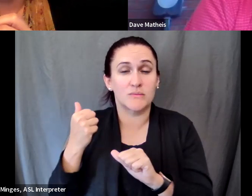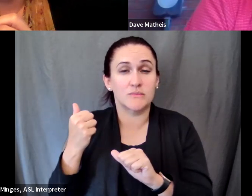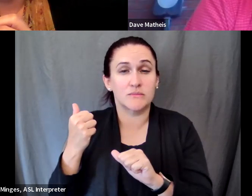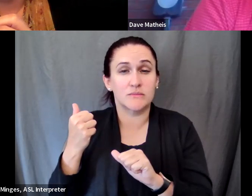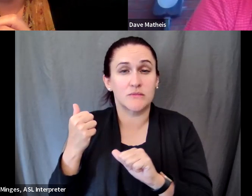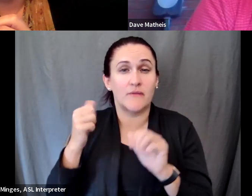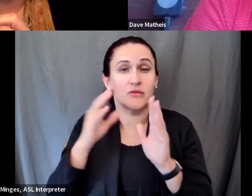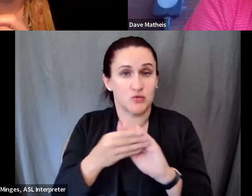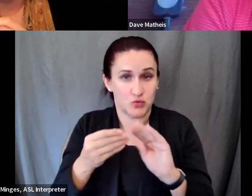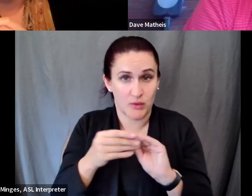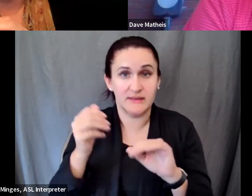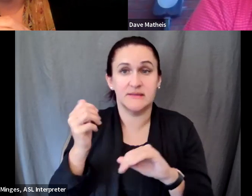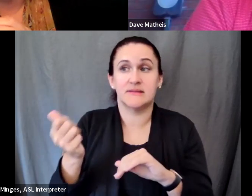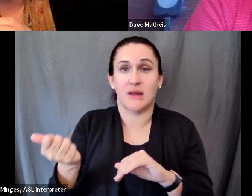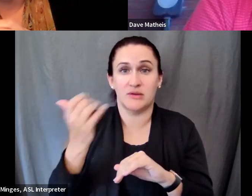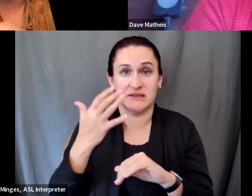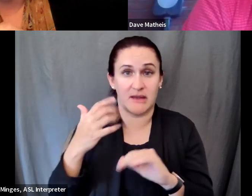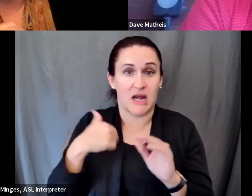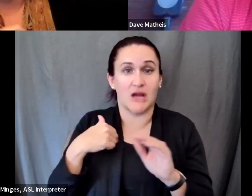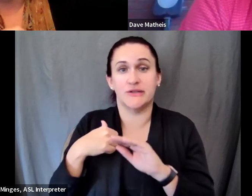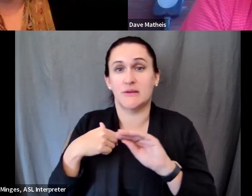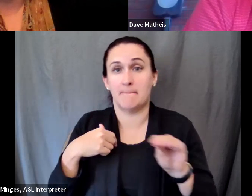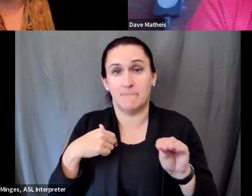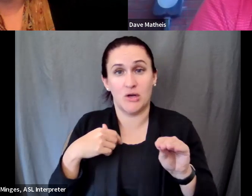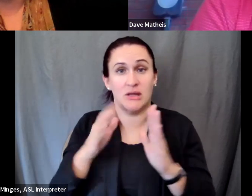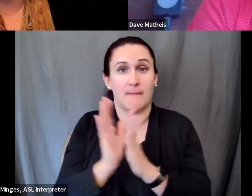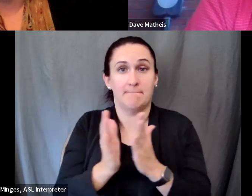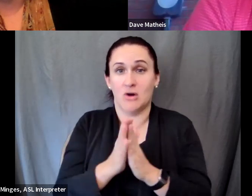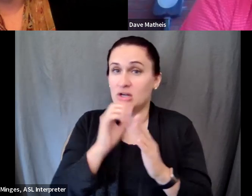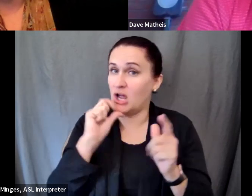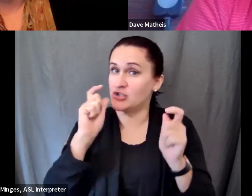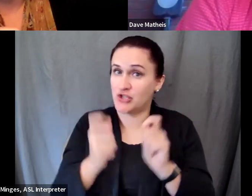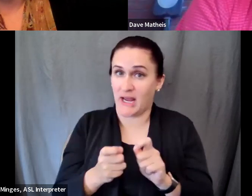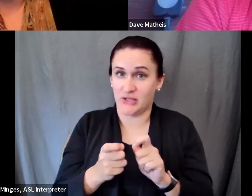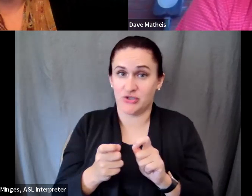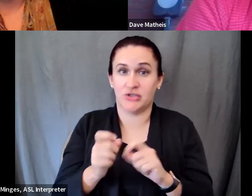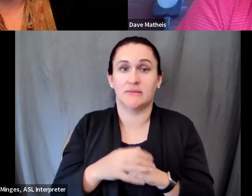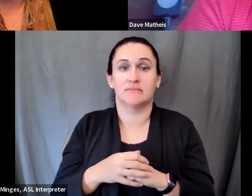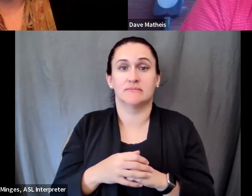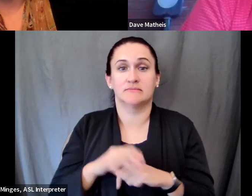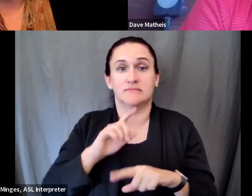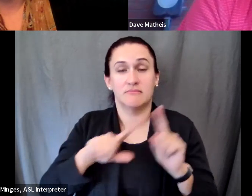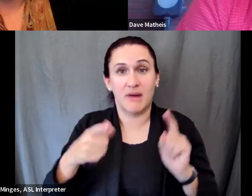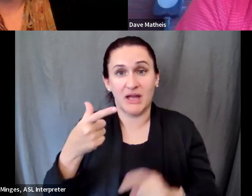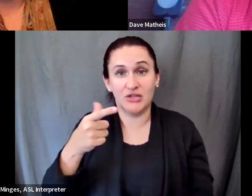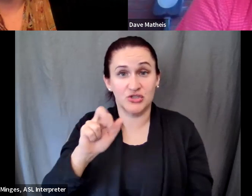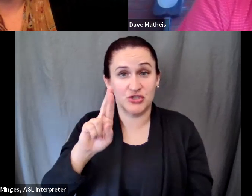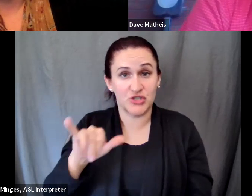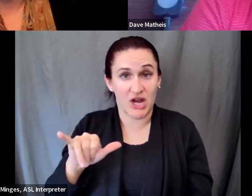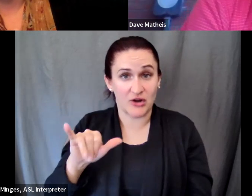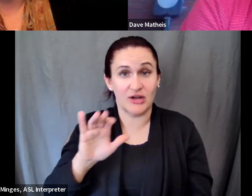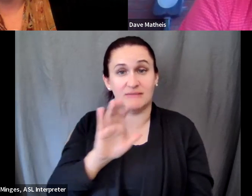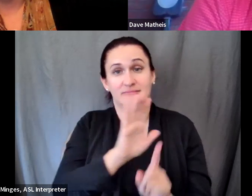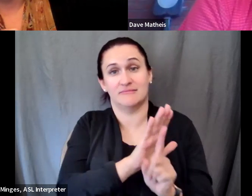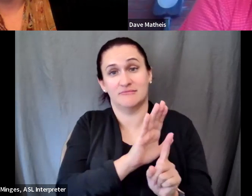stories that were submitted, I just put in the book pretty much unchanged. But in Gerry's case,